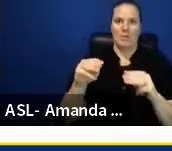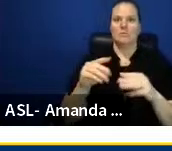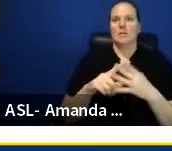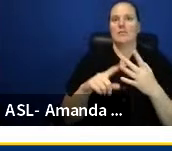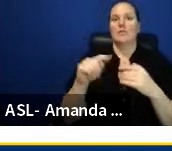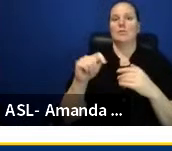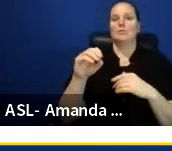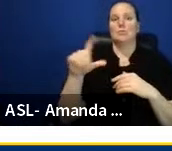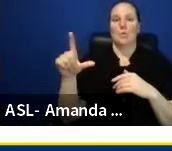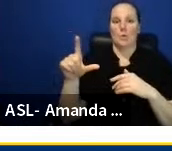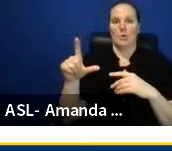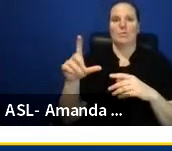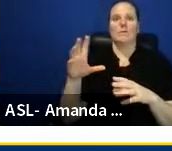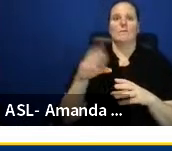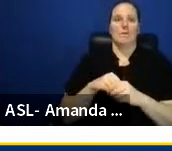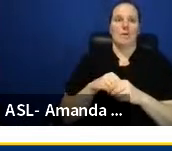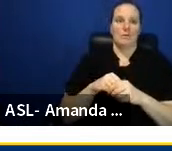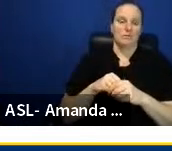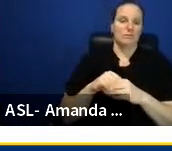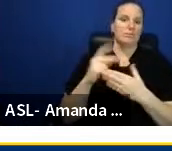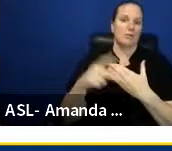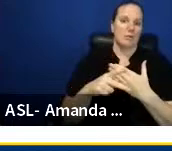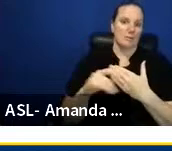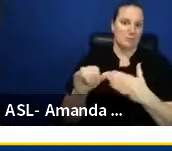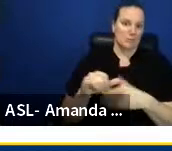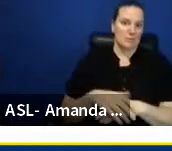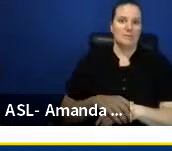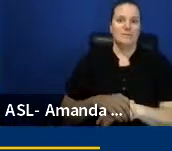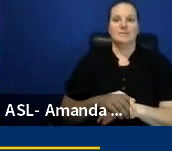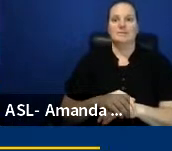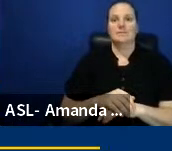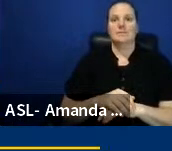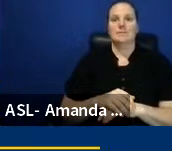planned as part of the program. Next slide.